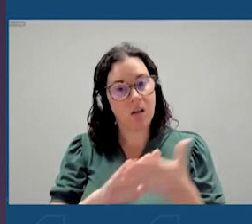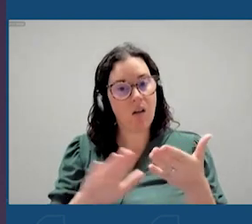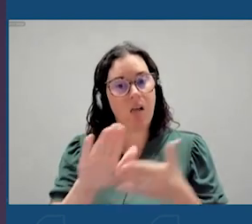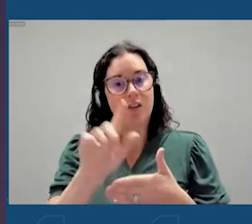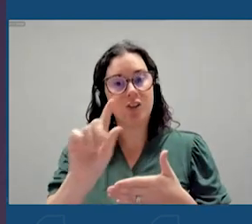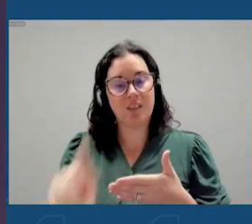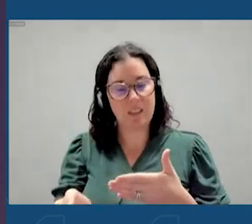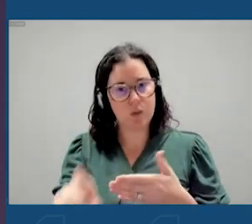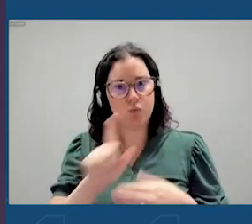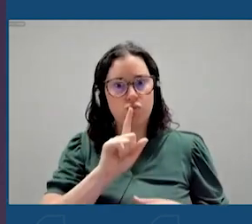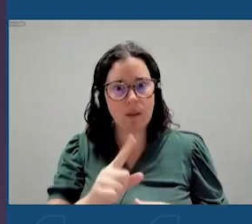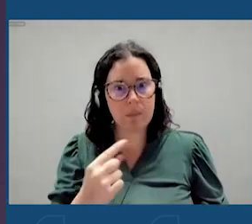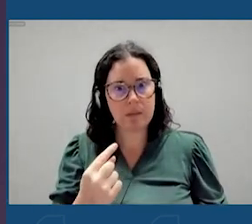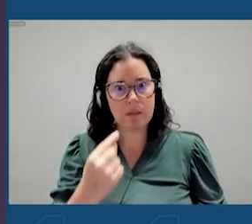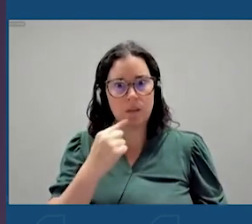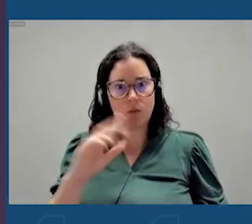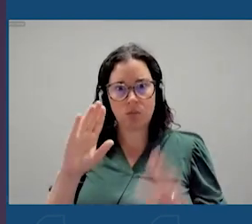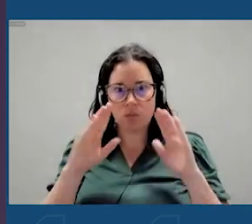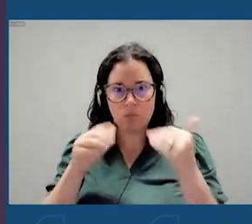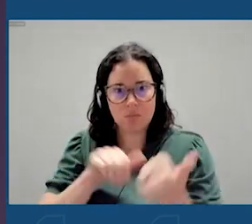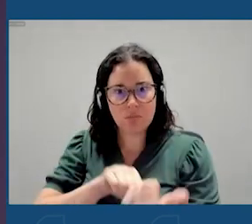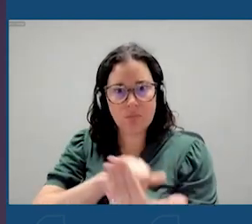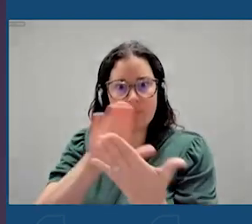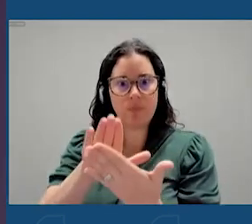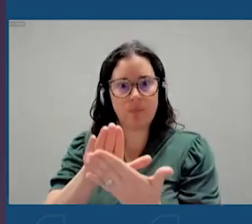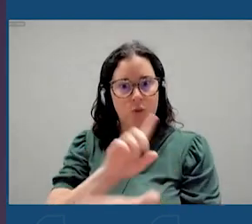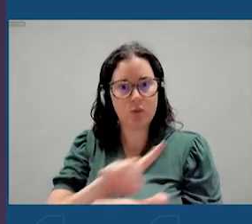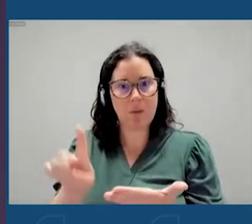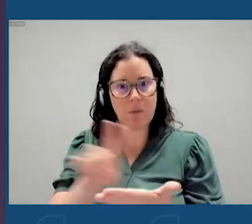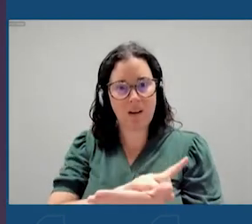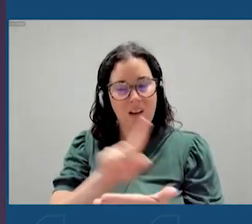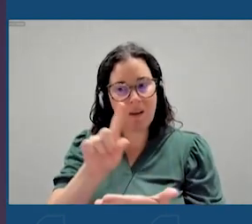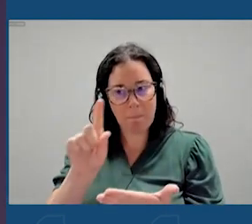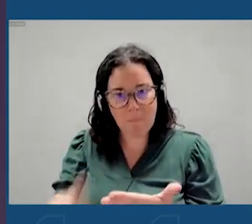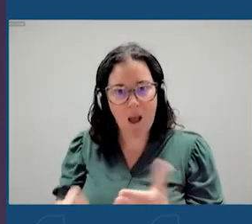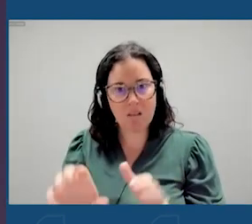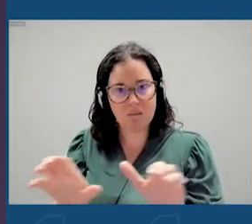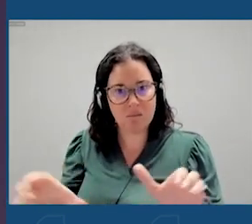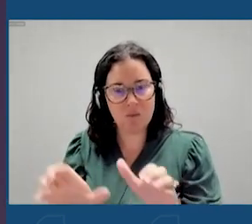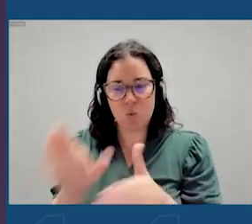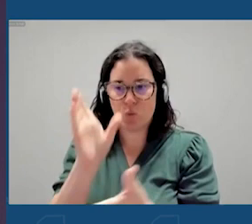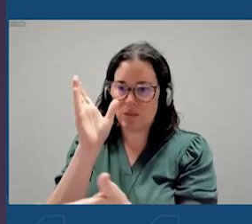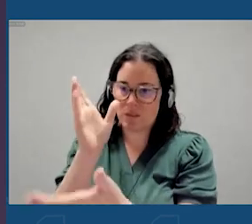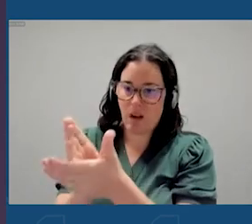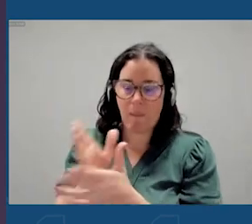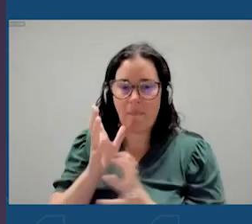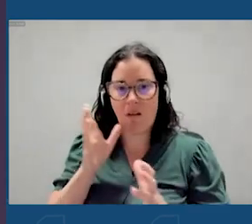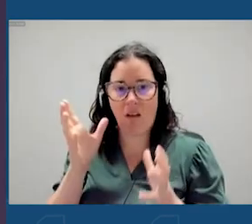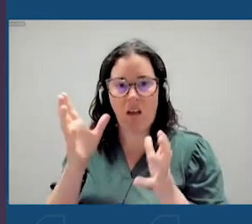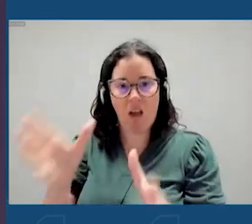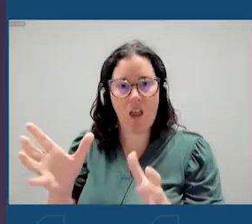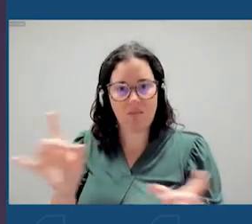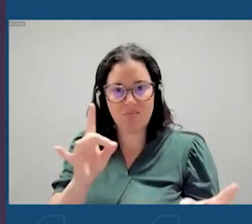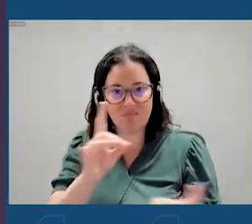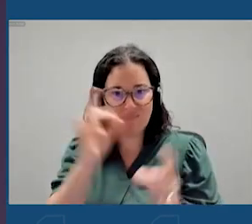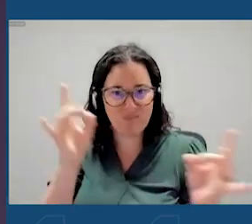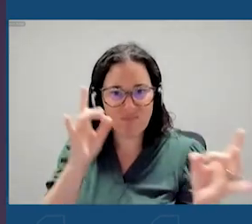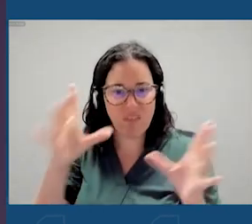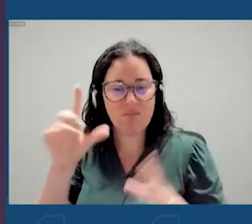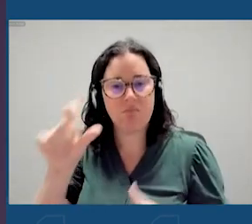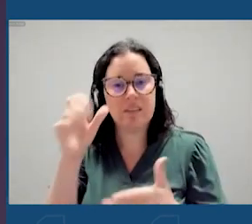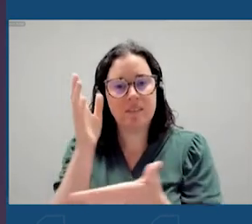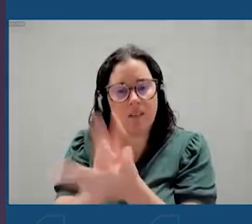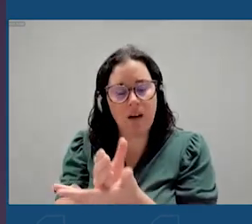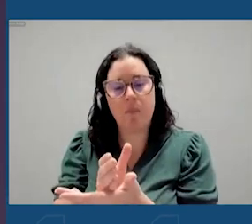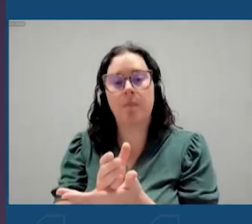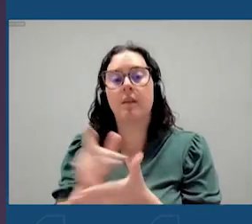more seriously and need to be proactive in combating hate on their campuses. This legislation